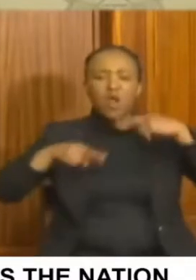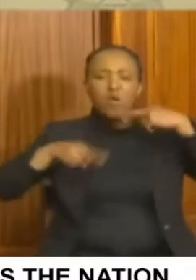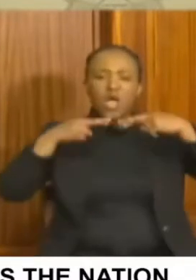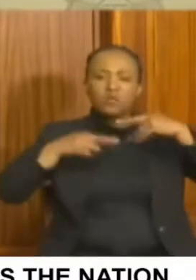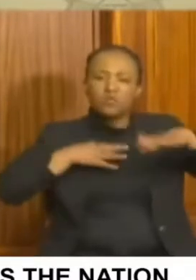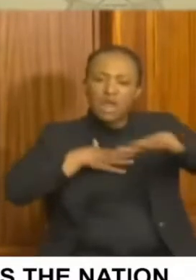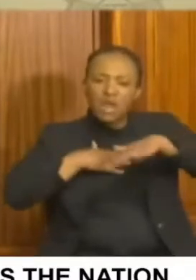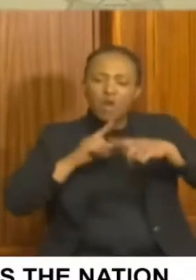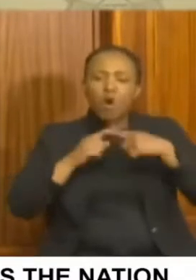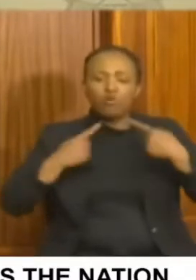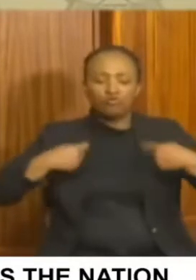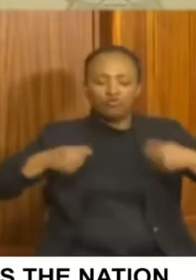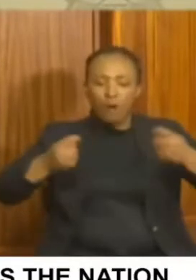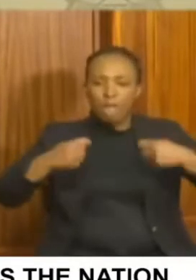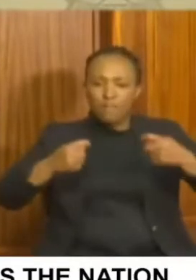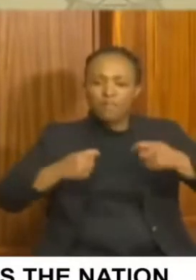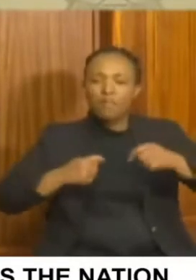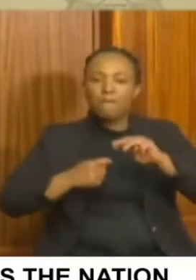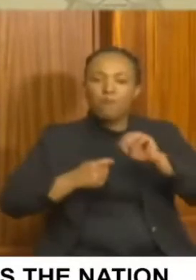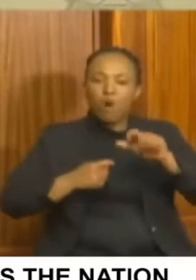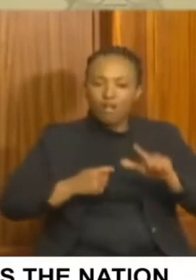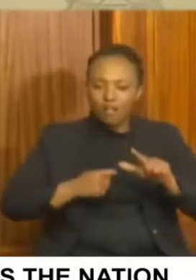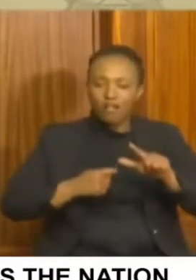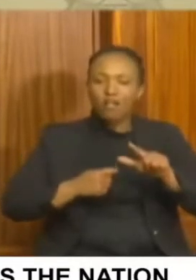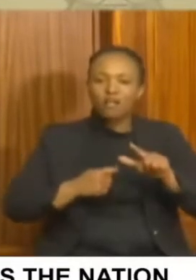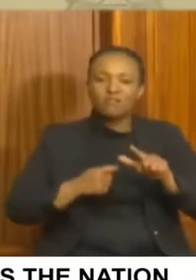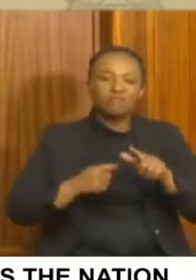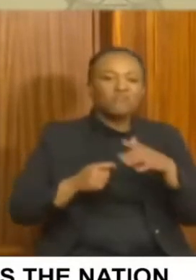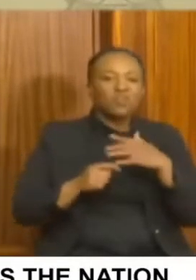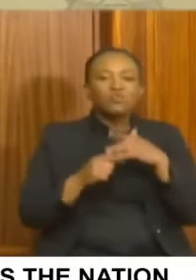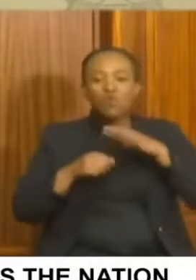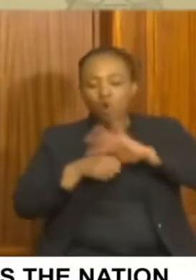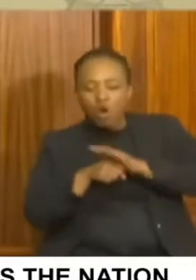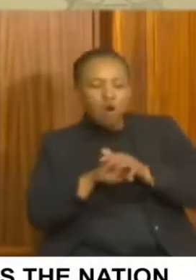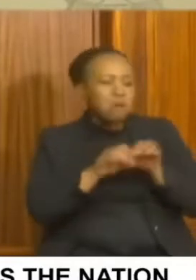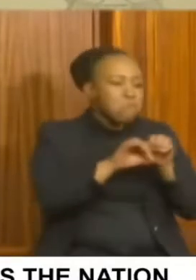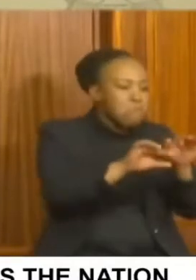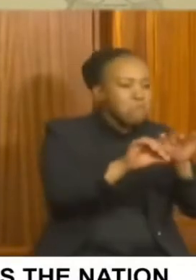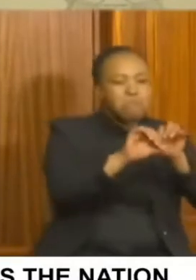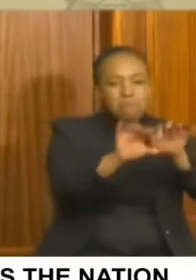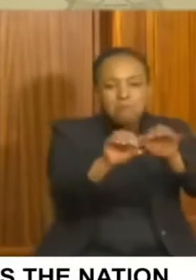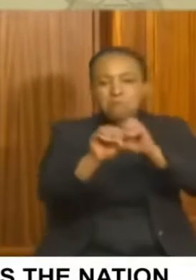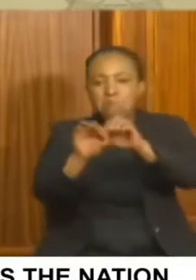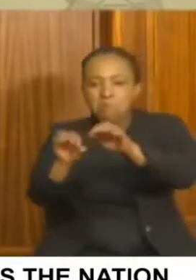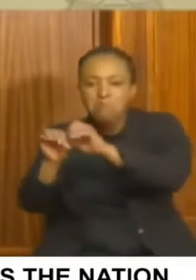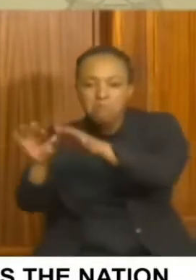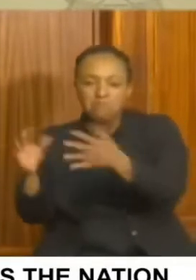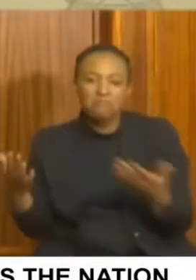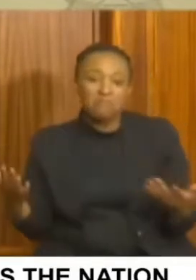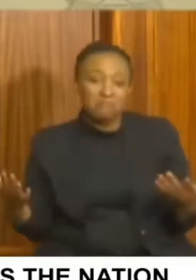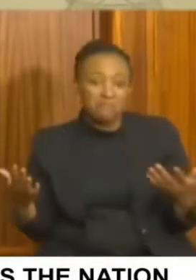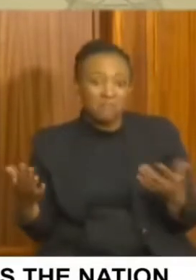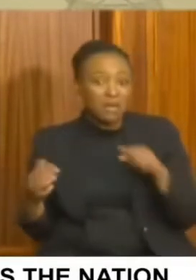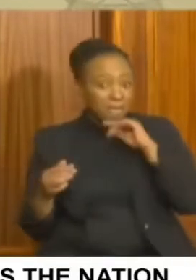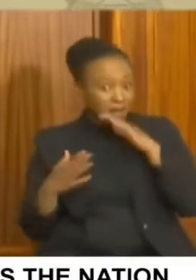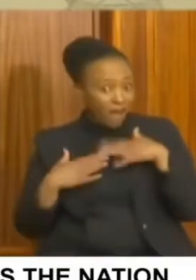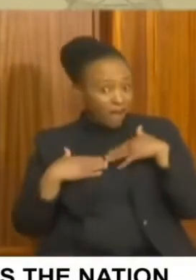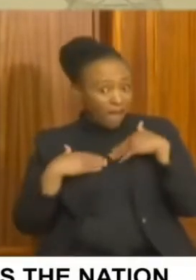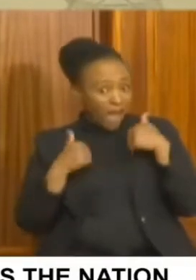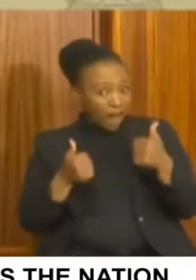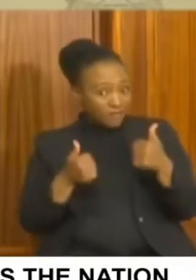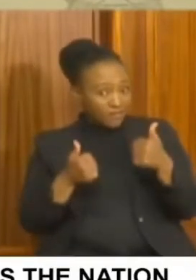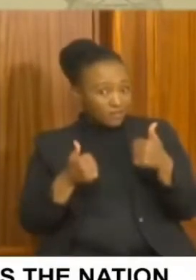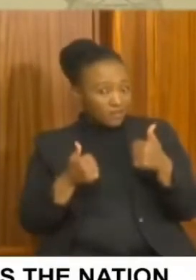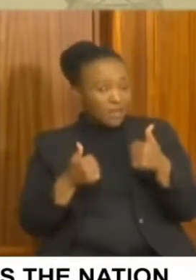empty restaurant? And all the time be passing on the virus. And putting the health and lives of others